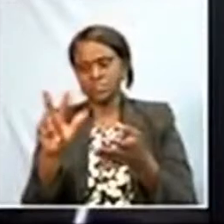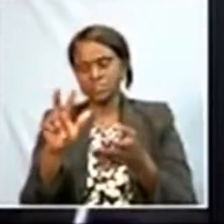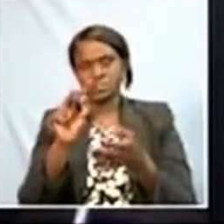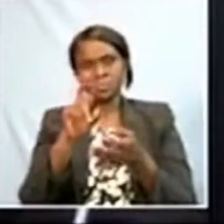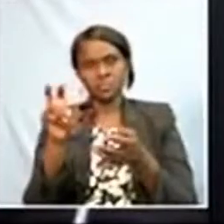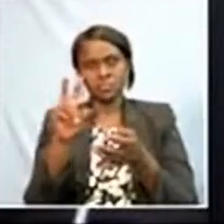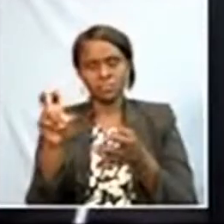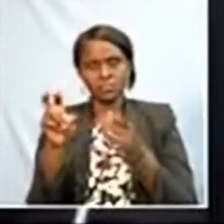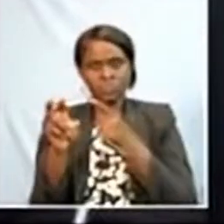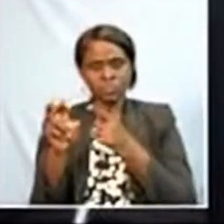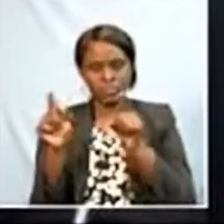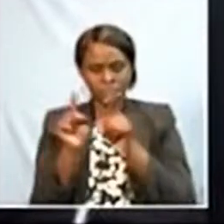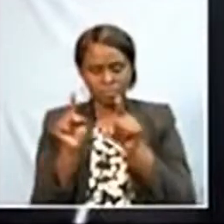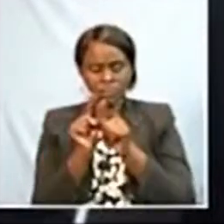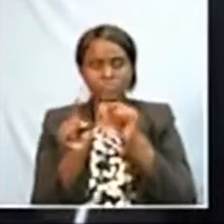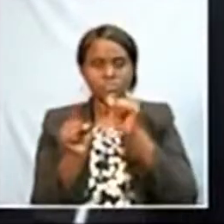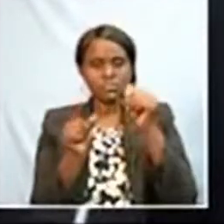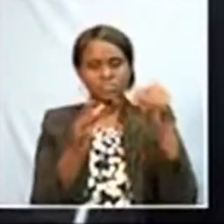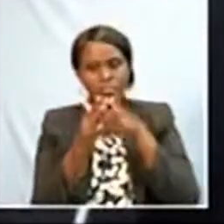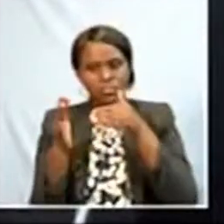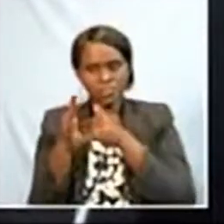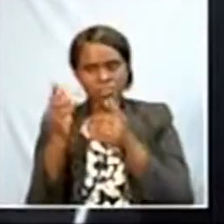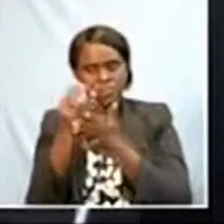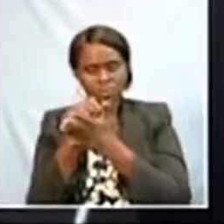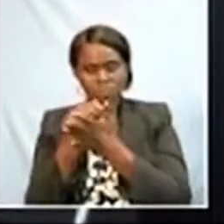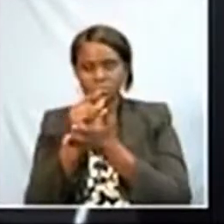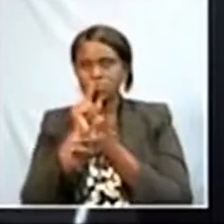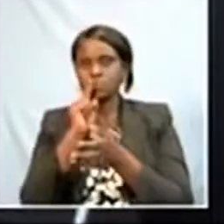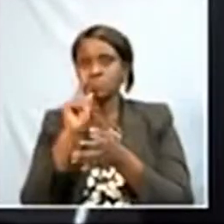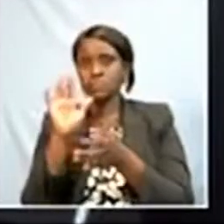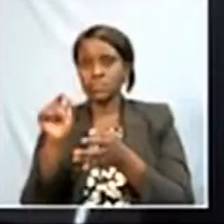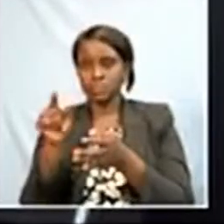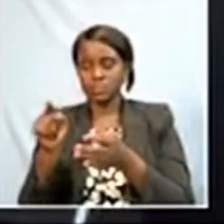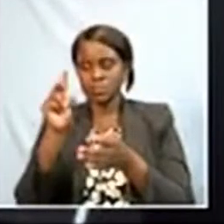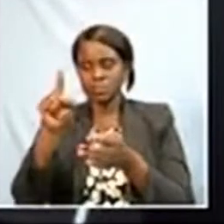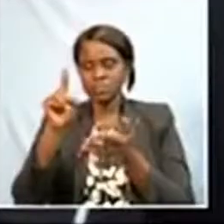1,953,200 and not against the actual funding of